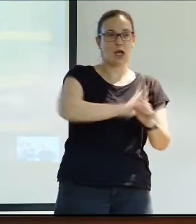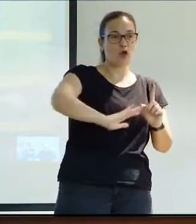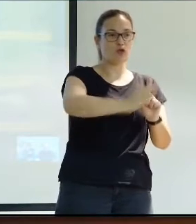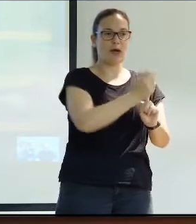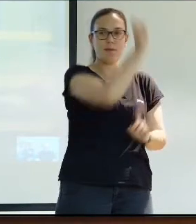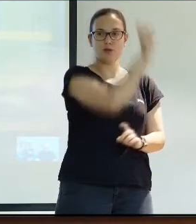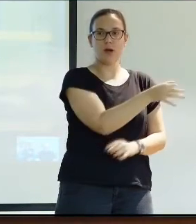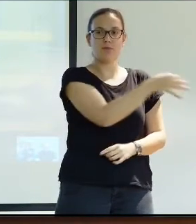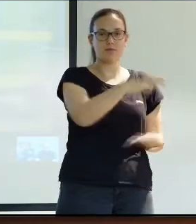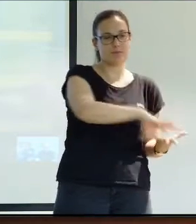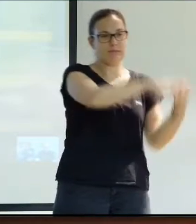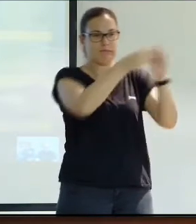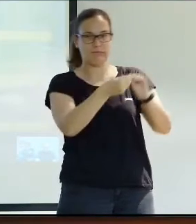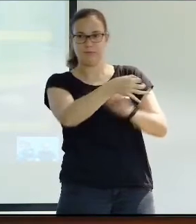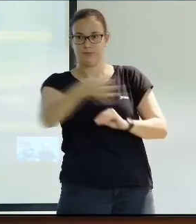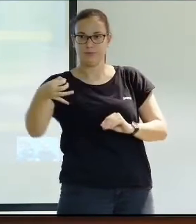of